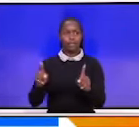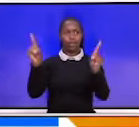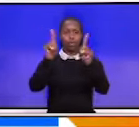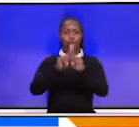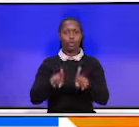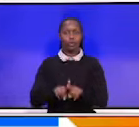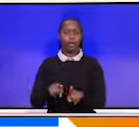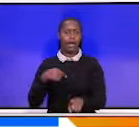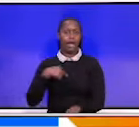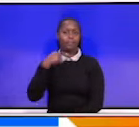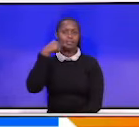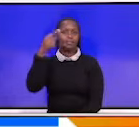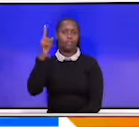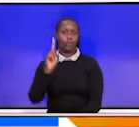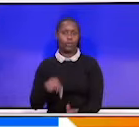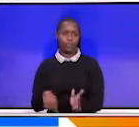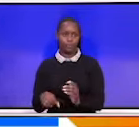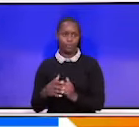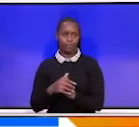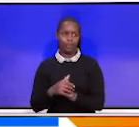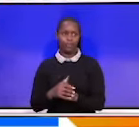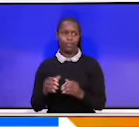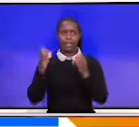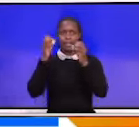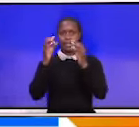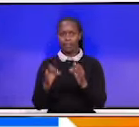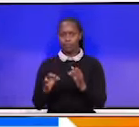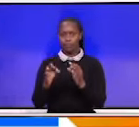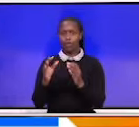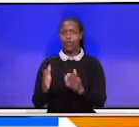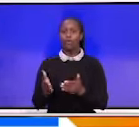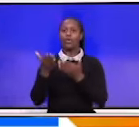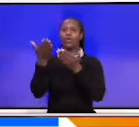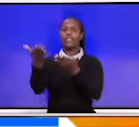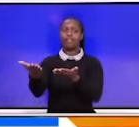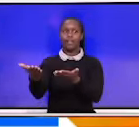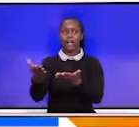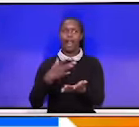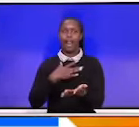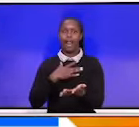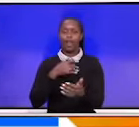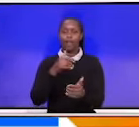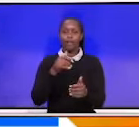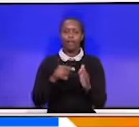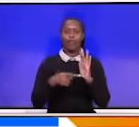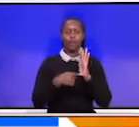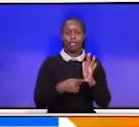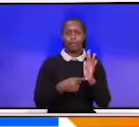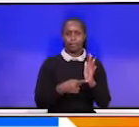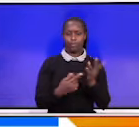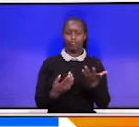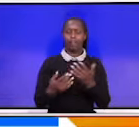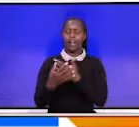But I'm also saying, if you are given, like the ones we are sending to